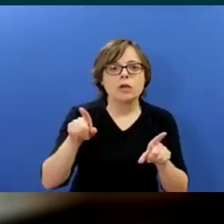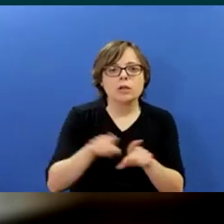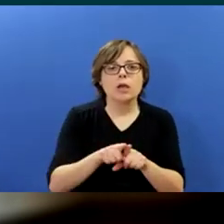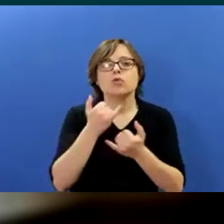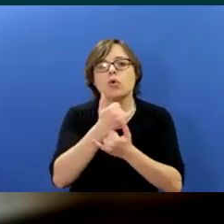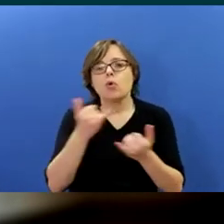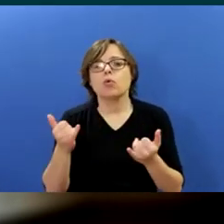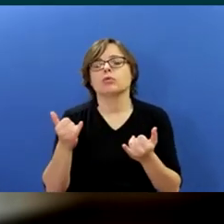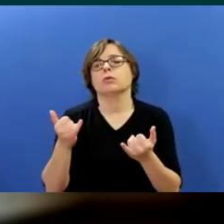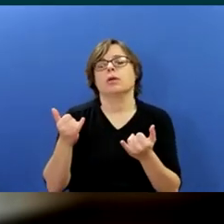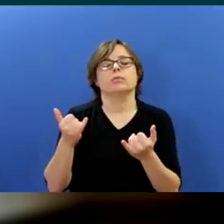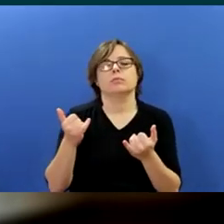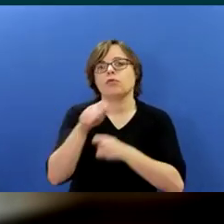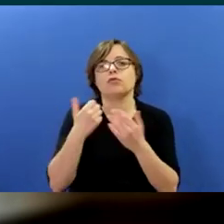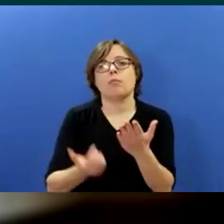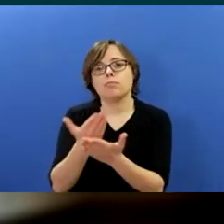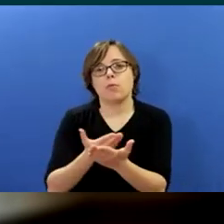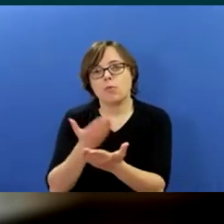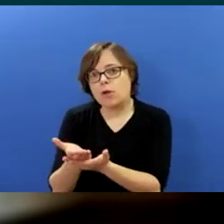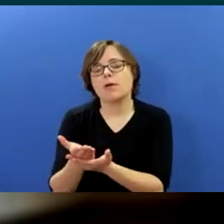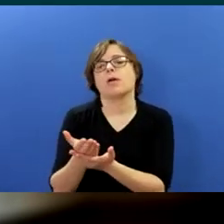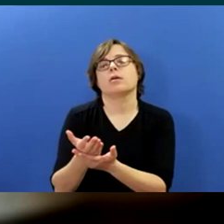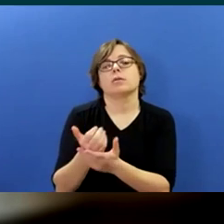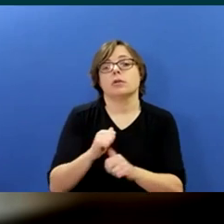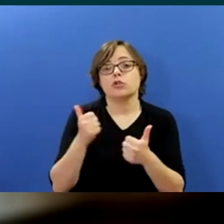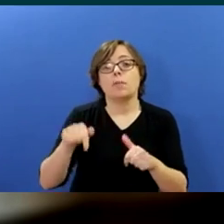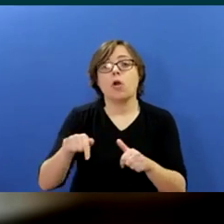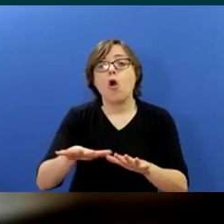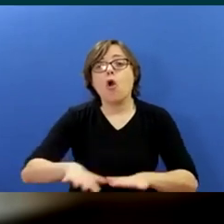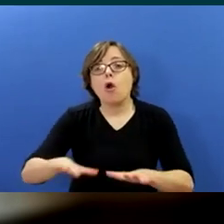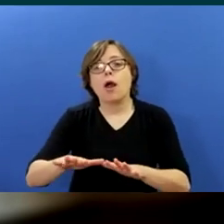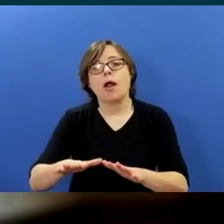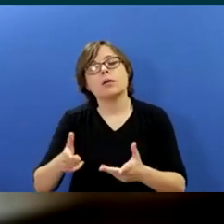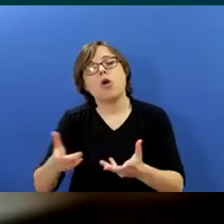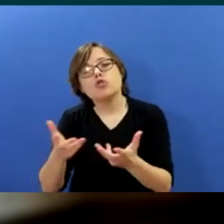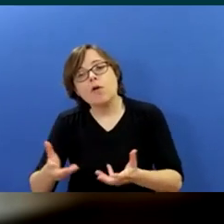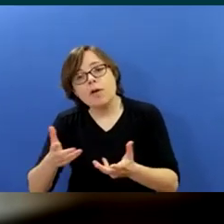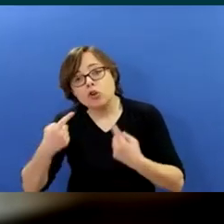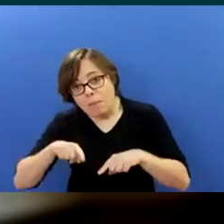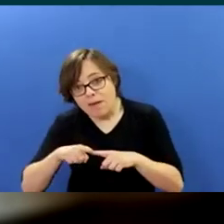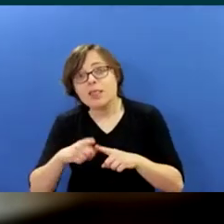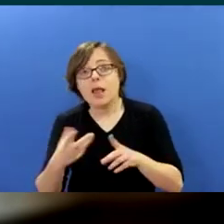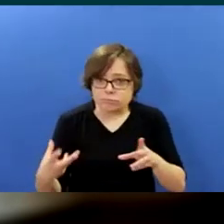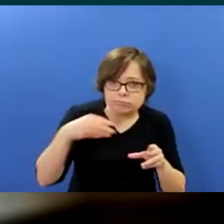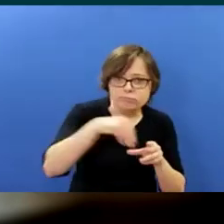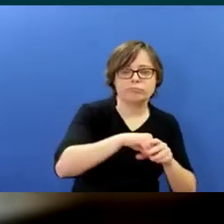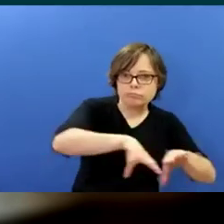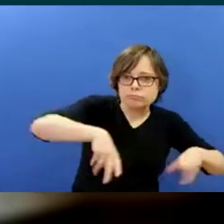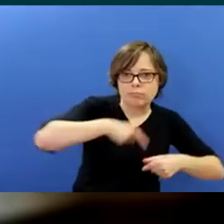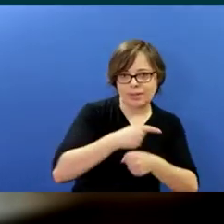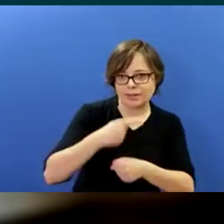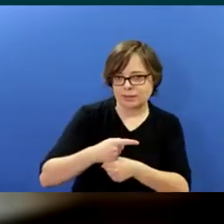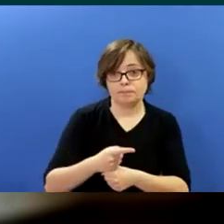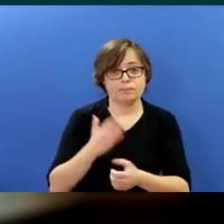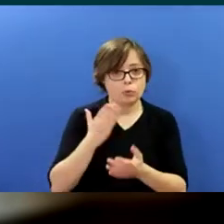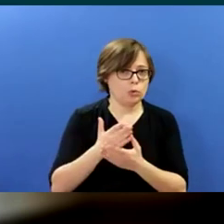citizens and local associations within the planning processes. And since 2-3 years now, I'm